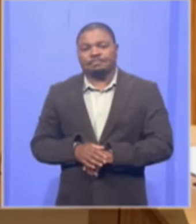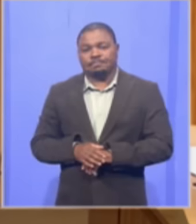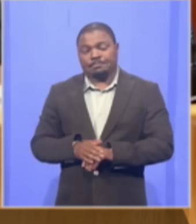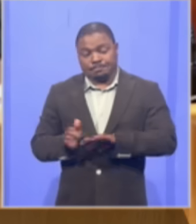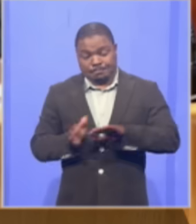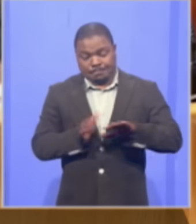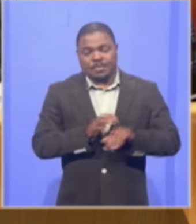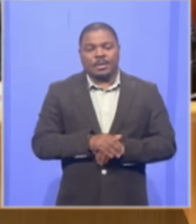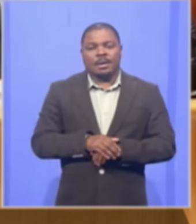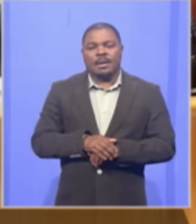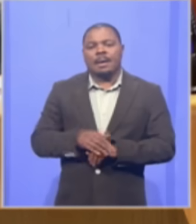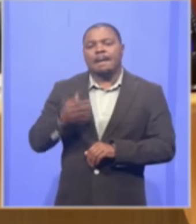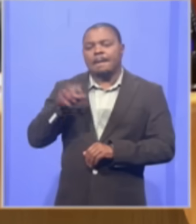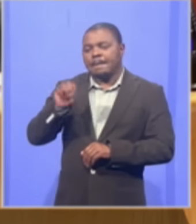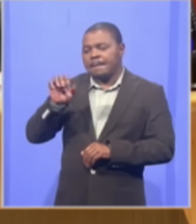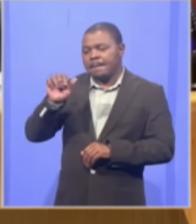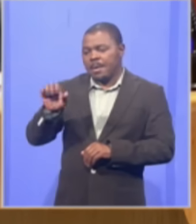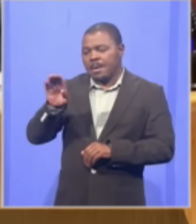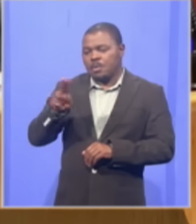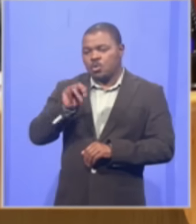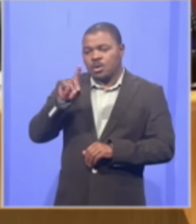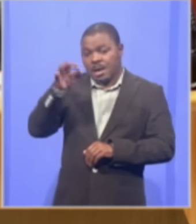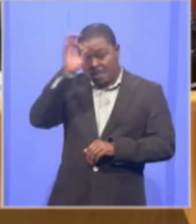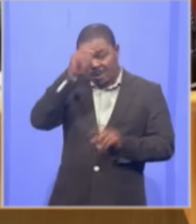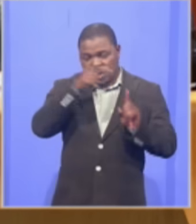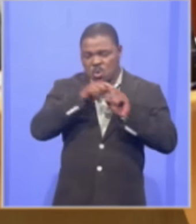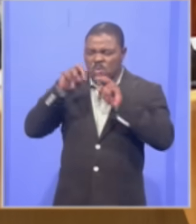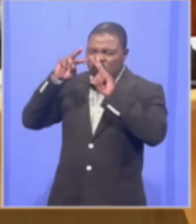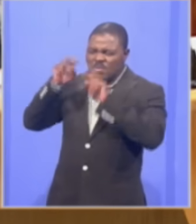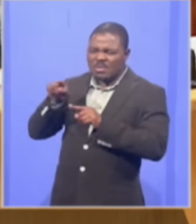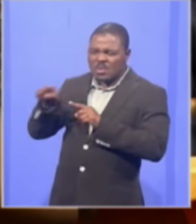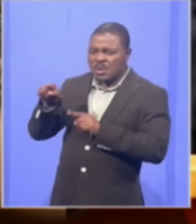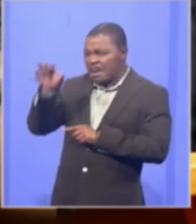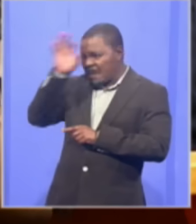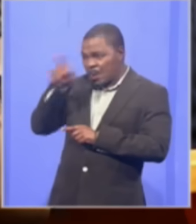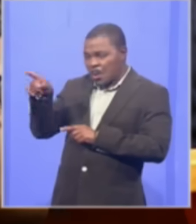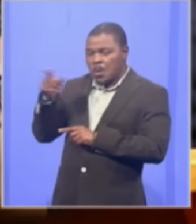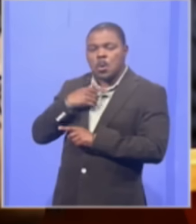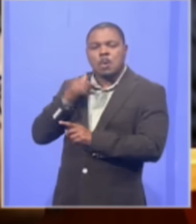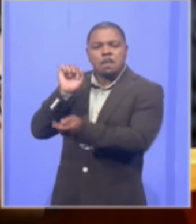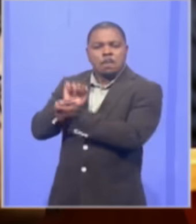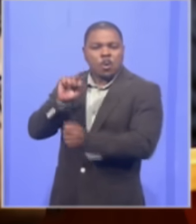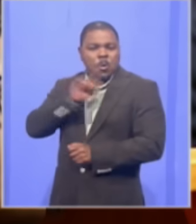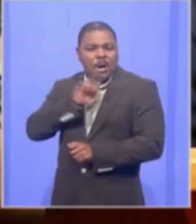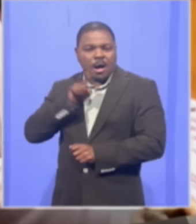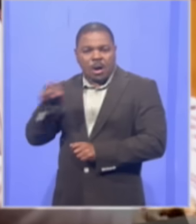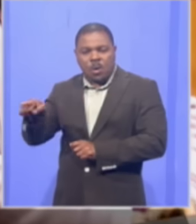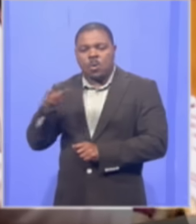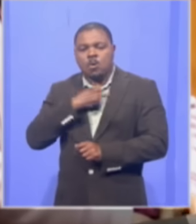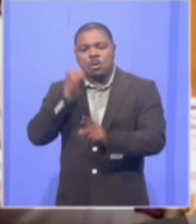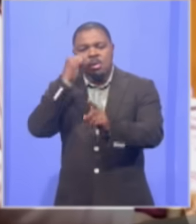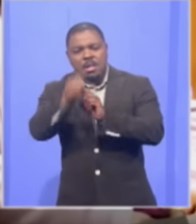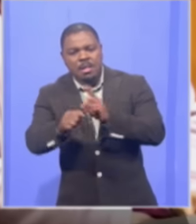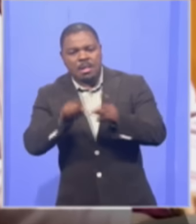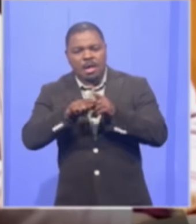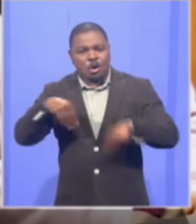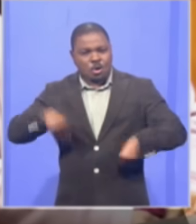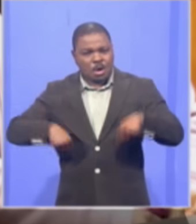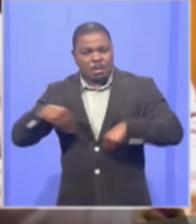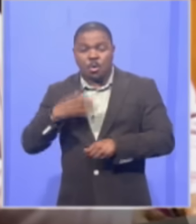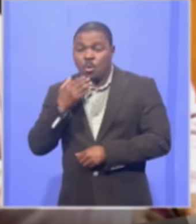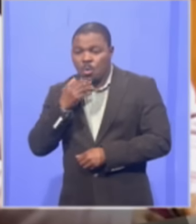Keshi Mabunda eo ya fuputsa nyewe e mabapi le polesa le qoswang ka nyewe ya polao le bobodu Richel Kutumela o